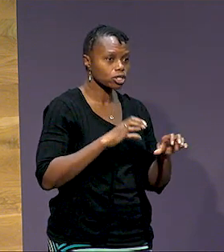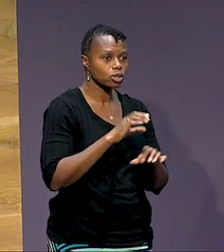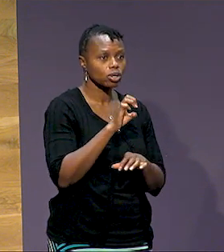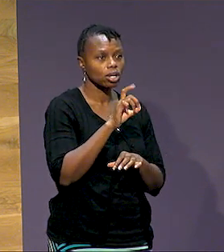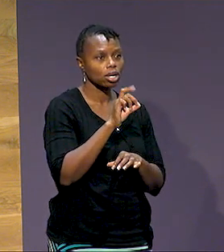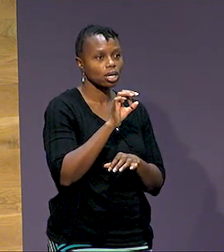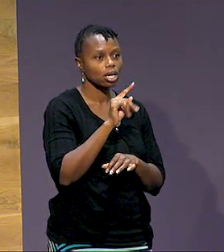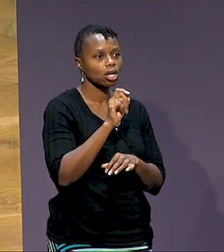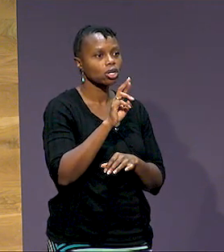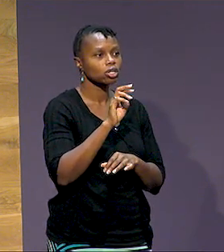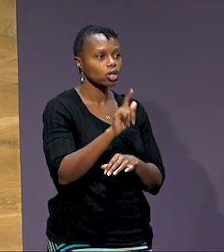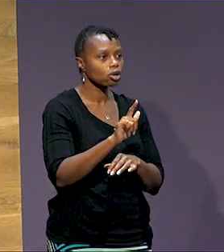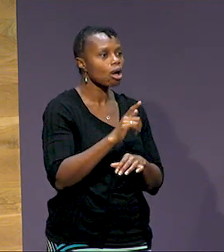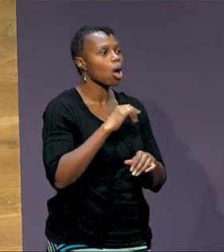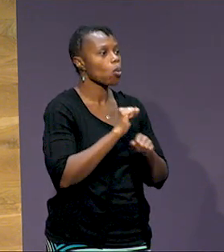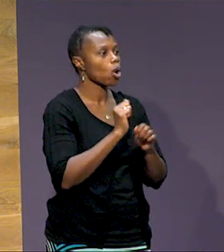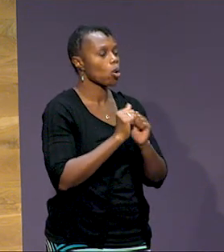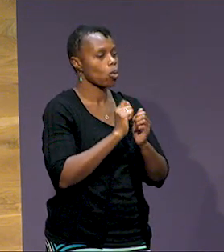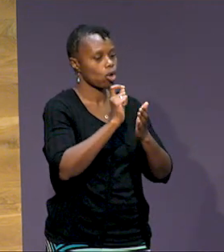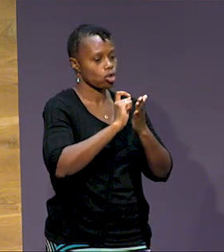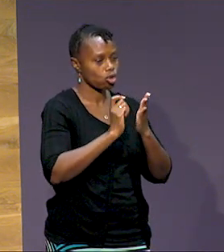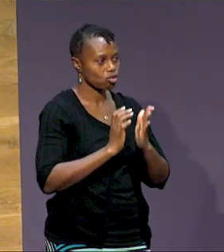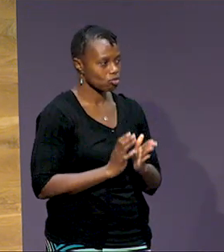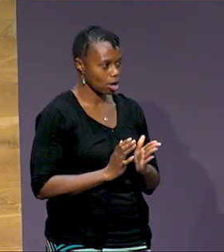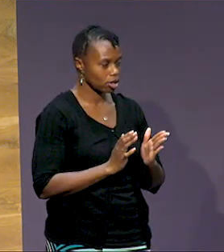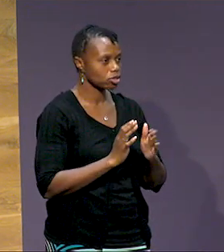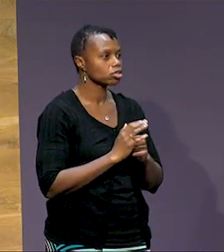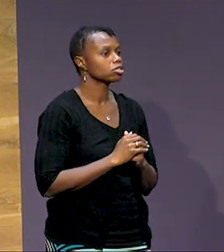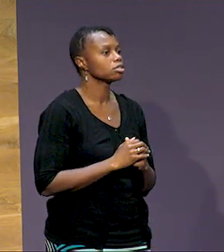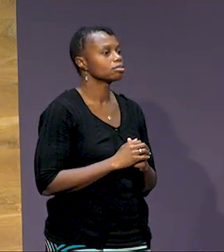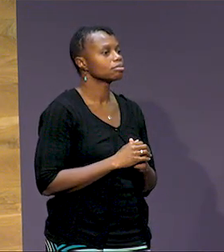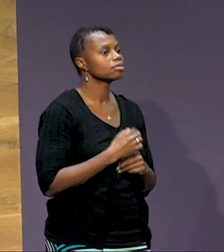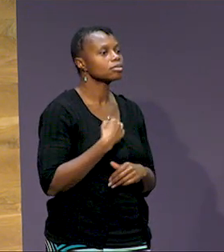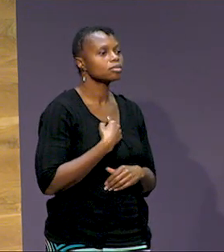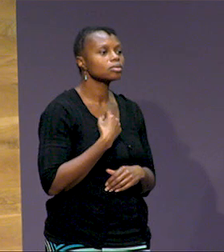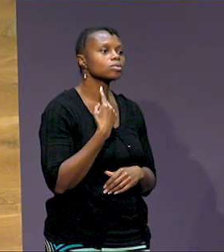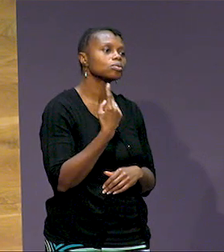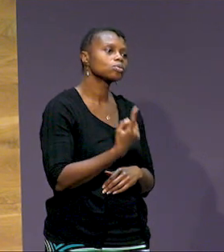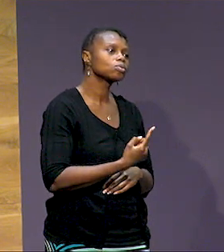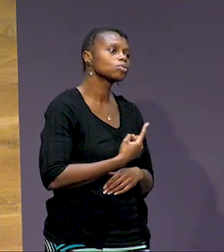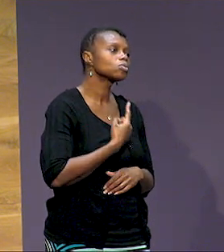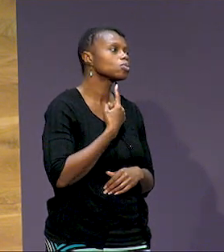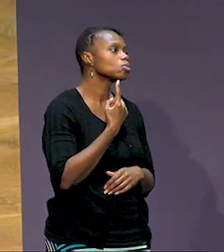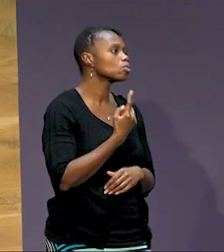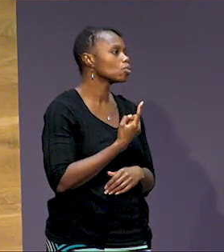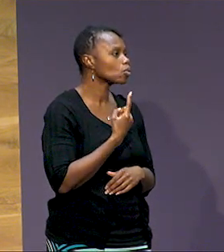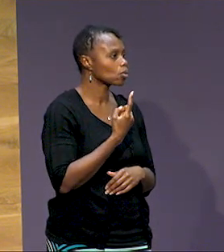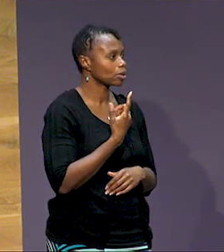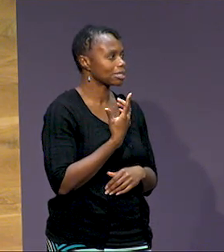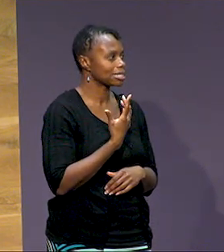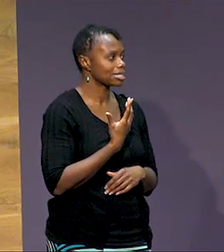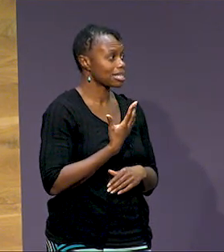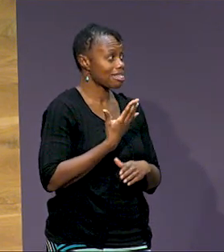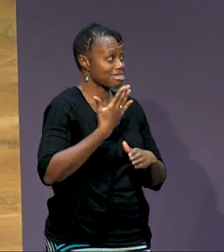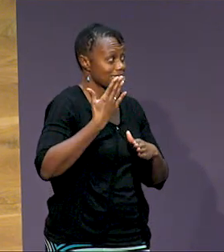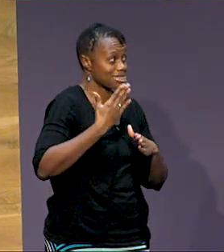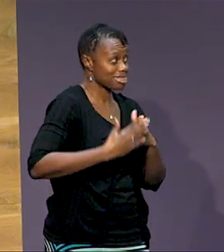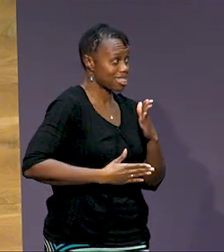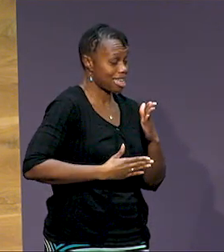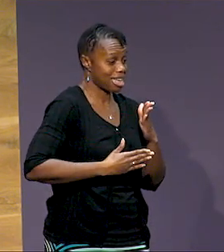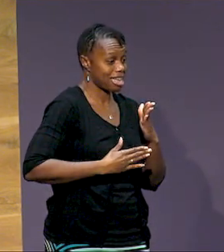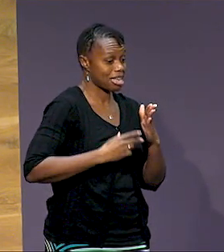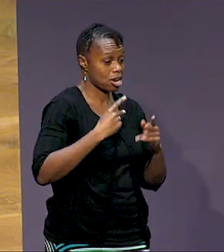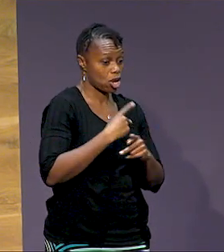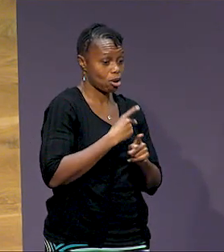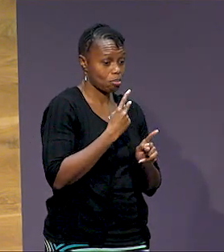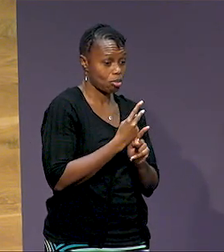working with writers. And inevitably, I always end up seeing an end product that I envision